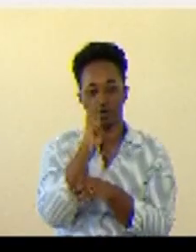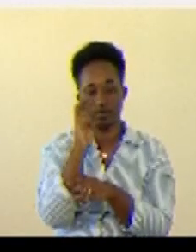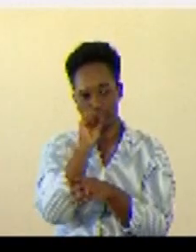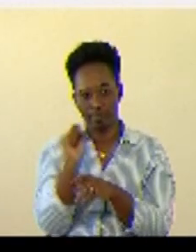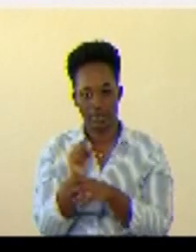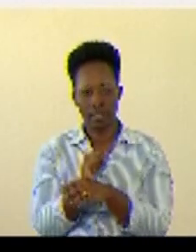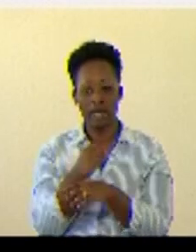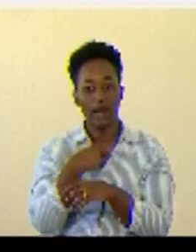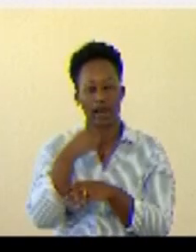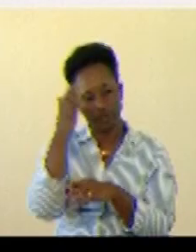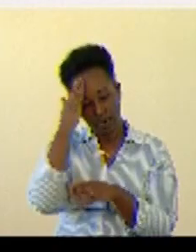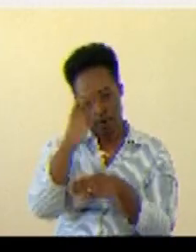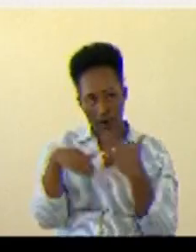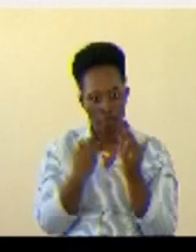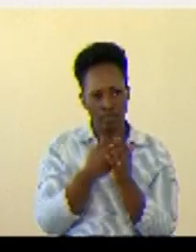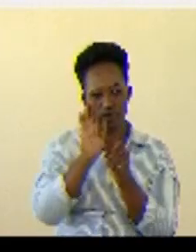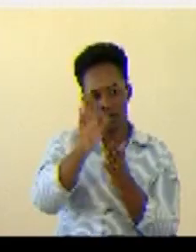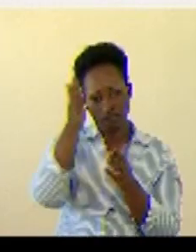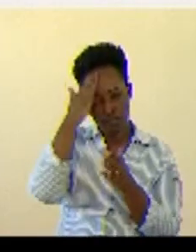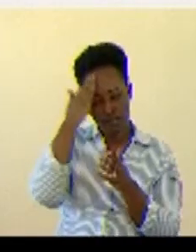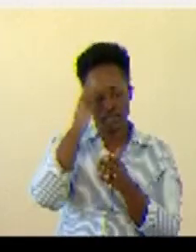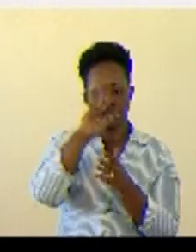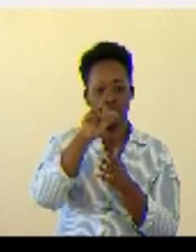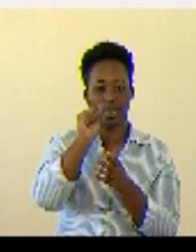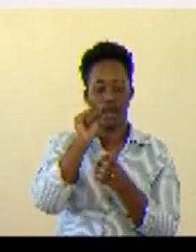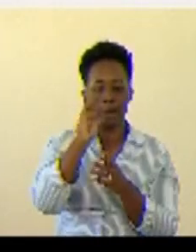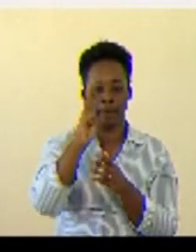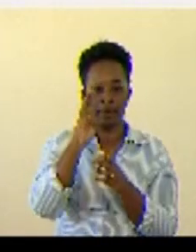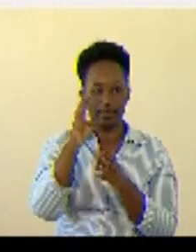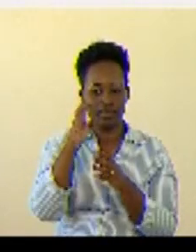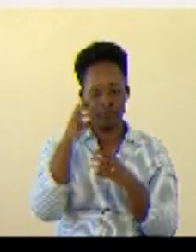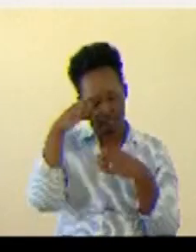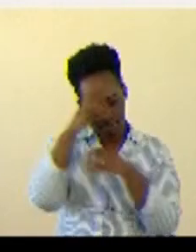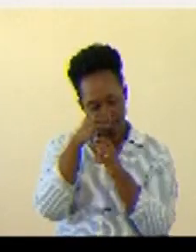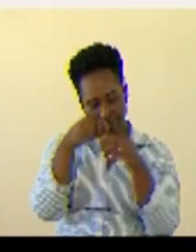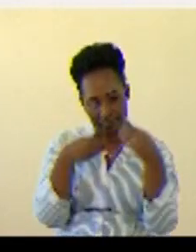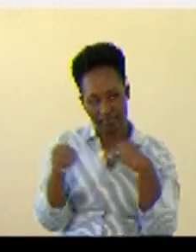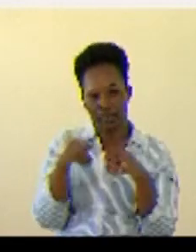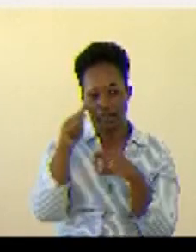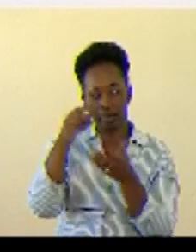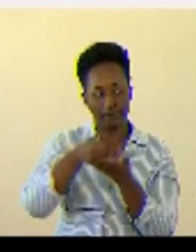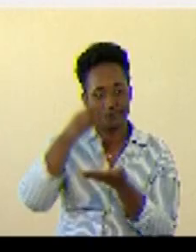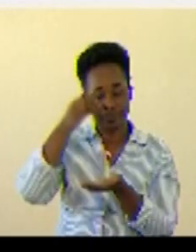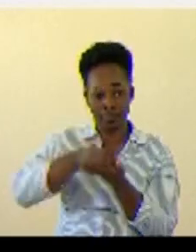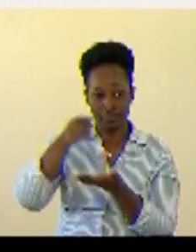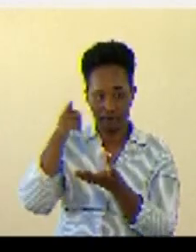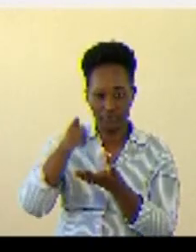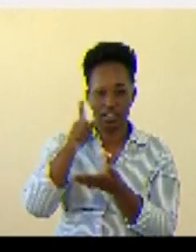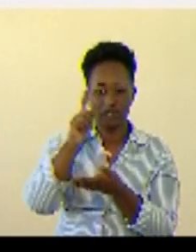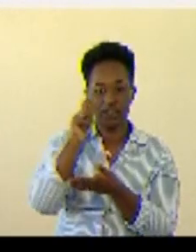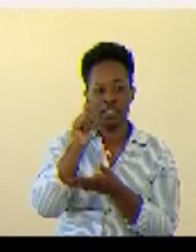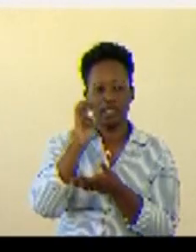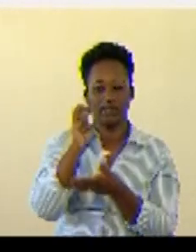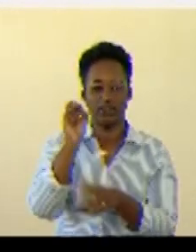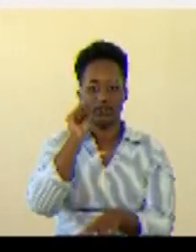lab apparatuses, lab equipments. These are test tubes we're going to use. We're going to use these test tubes to